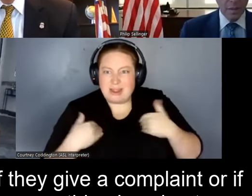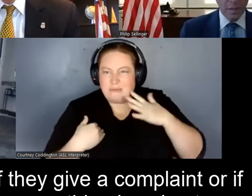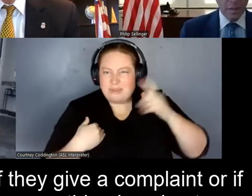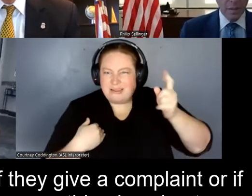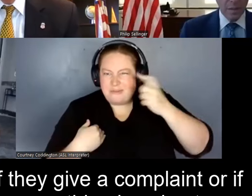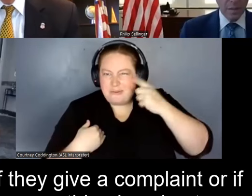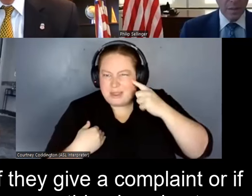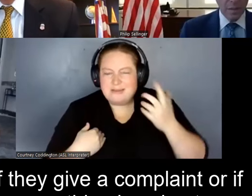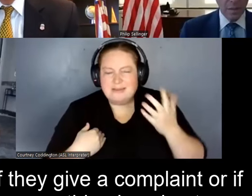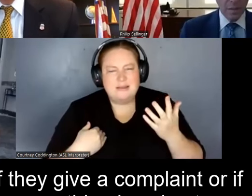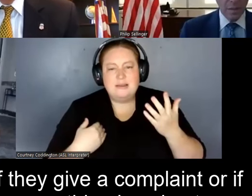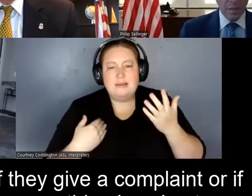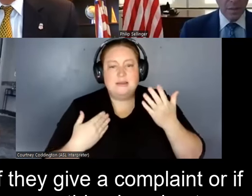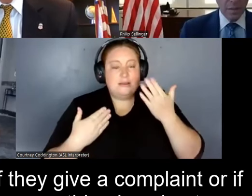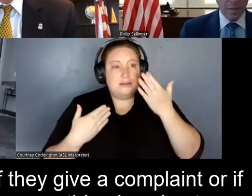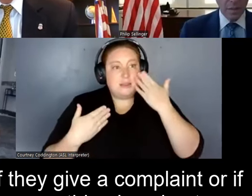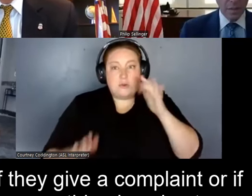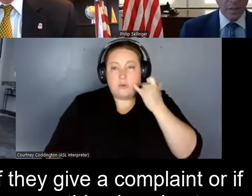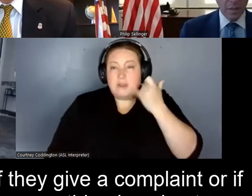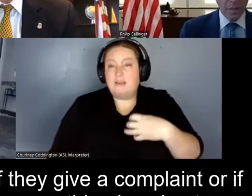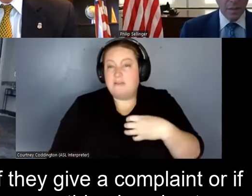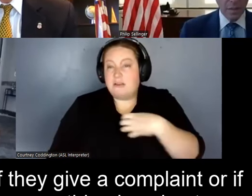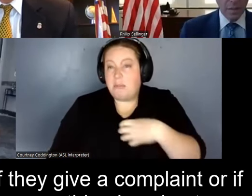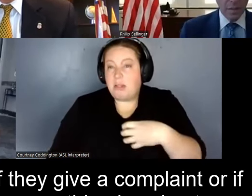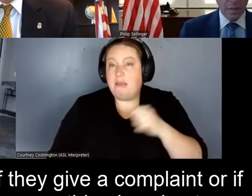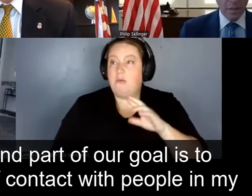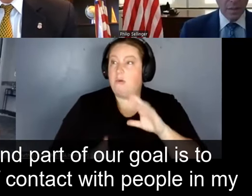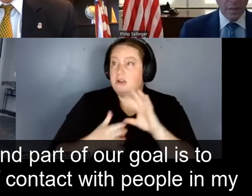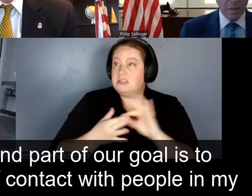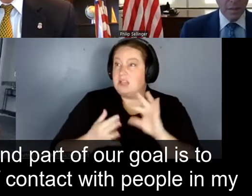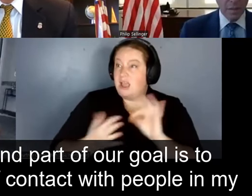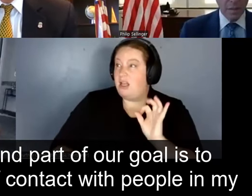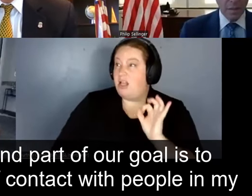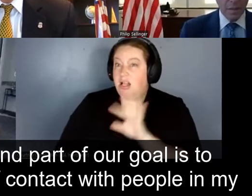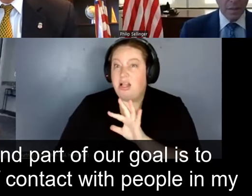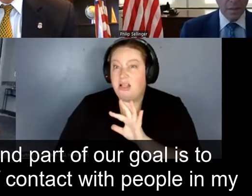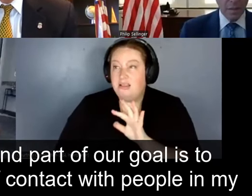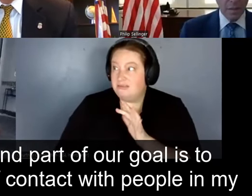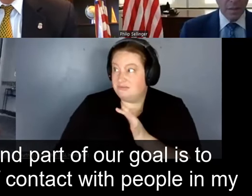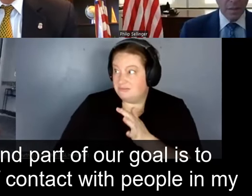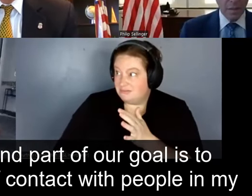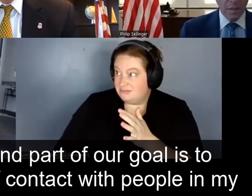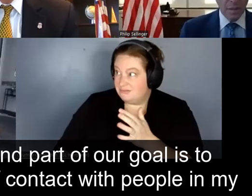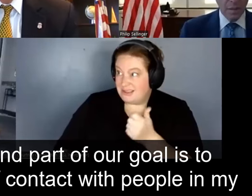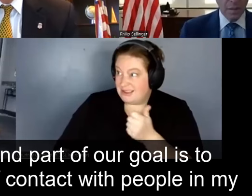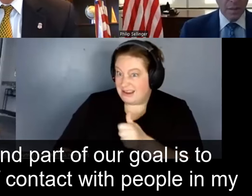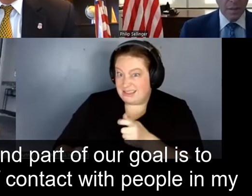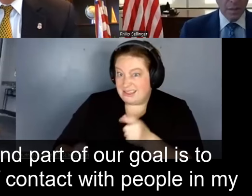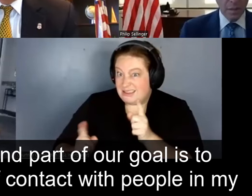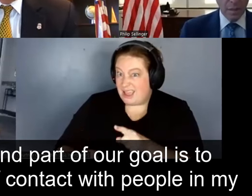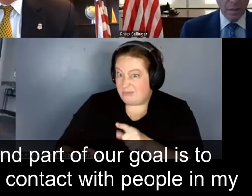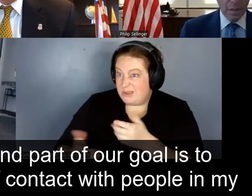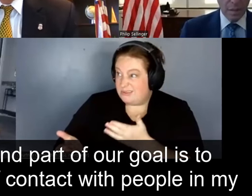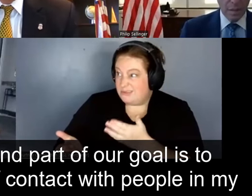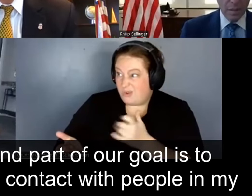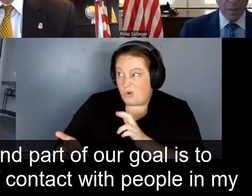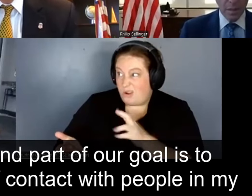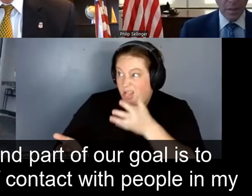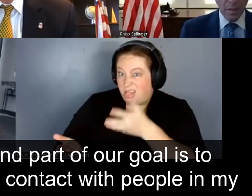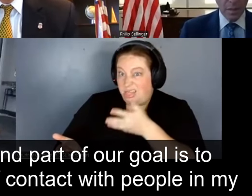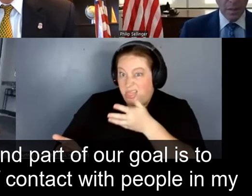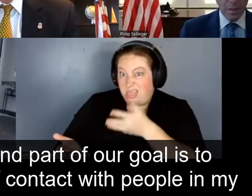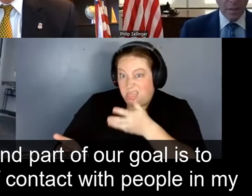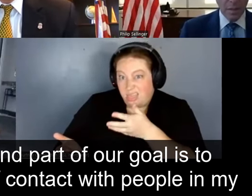know if they give a complaint or if they say something, anything's gonna happen with it. And part of our goal is to provide points of